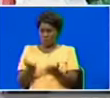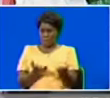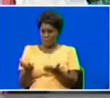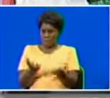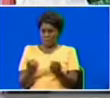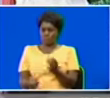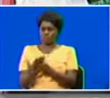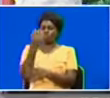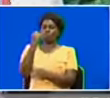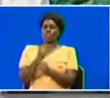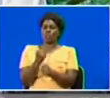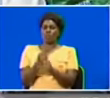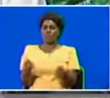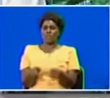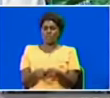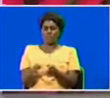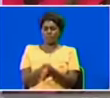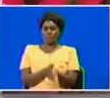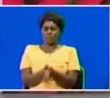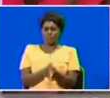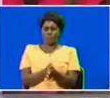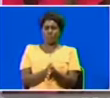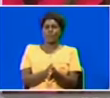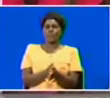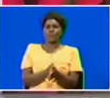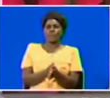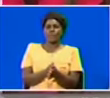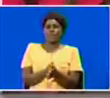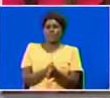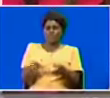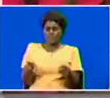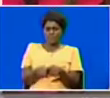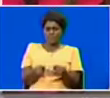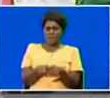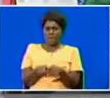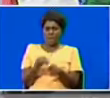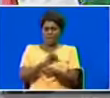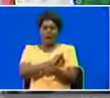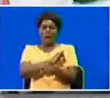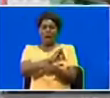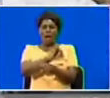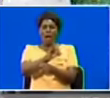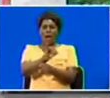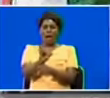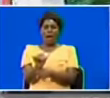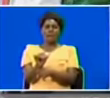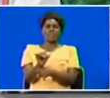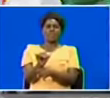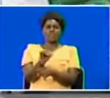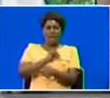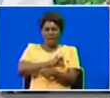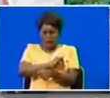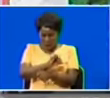that. Mm-hmm. Interesting. What do you think? And also, art. I'm an artist. I'm waiting